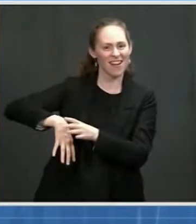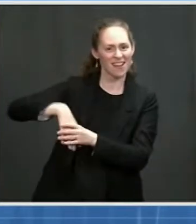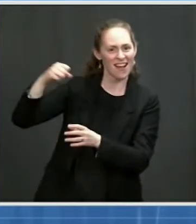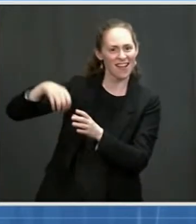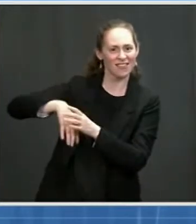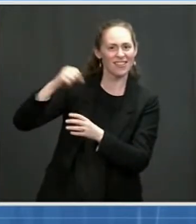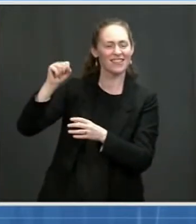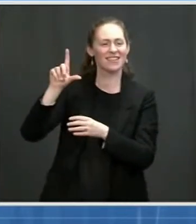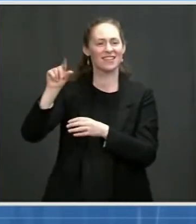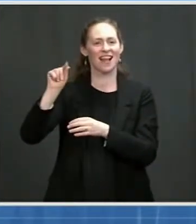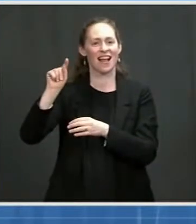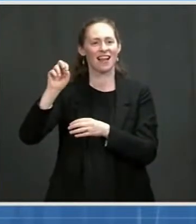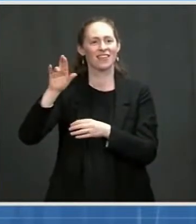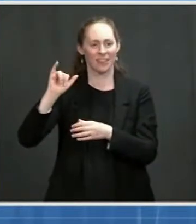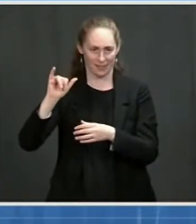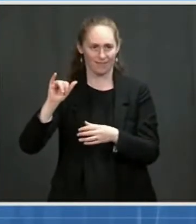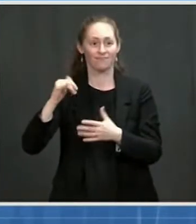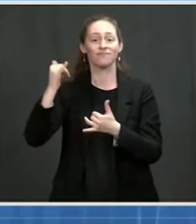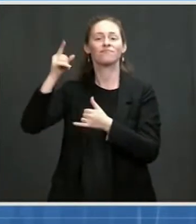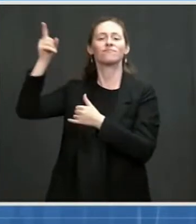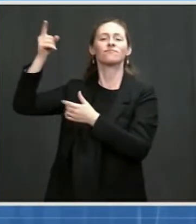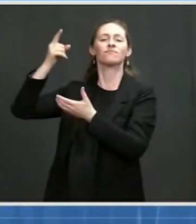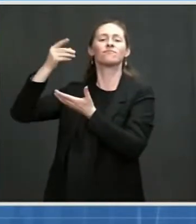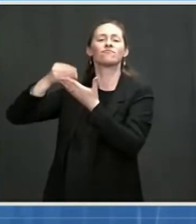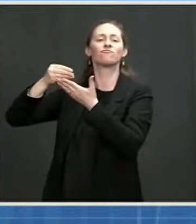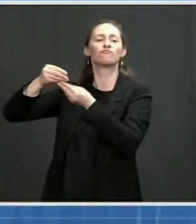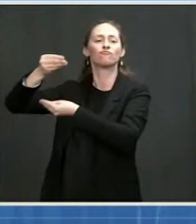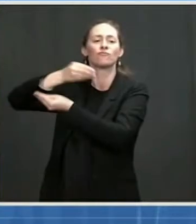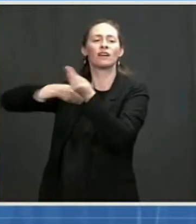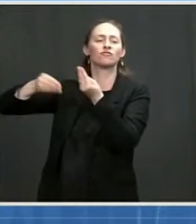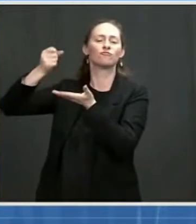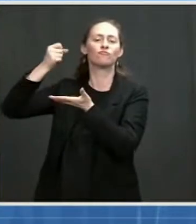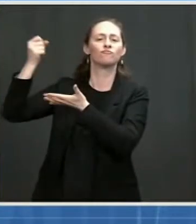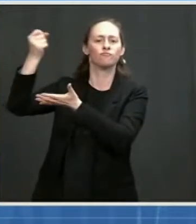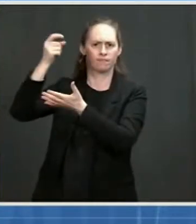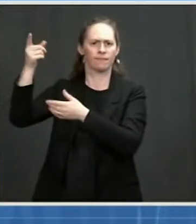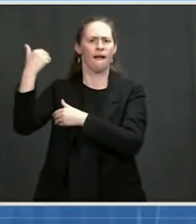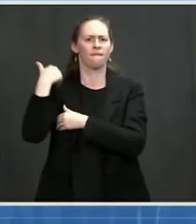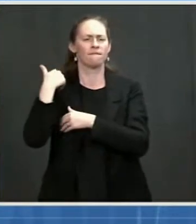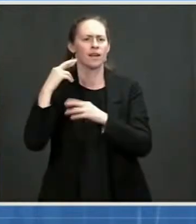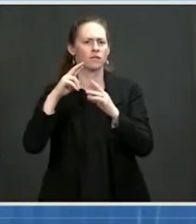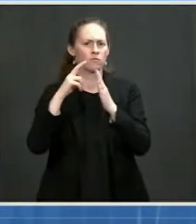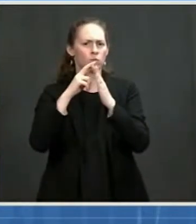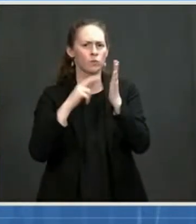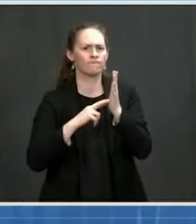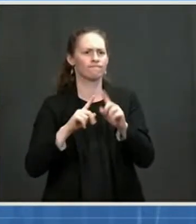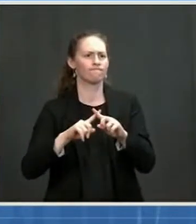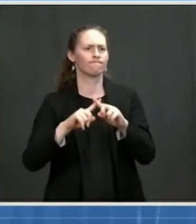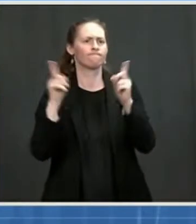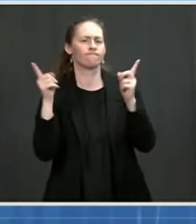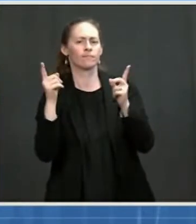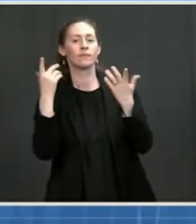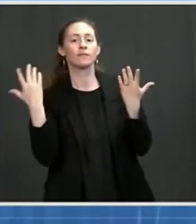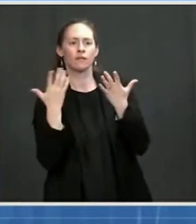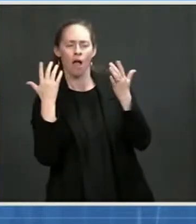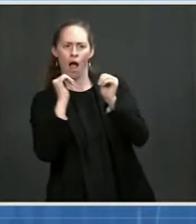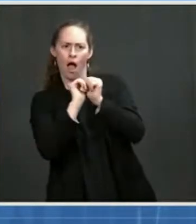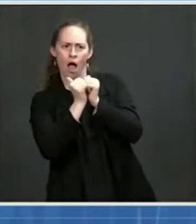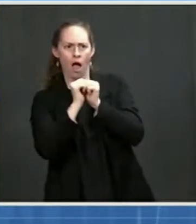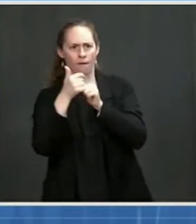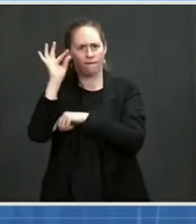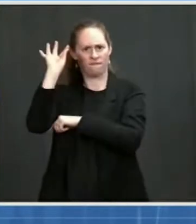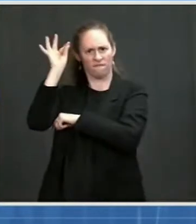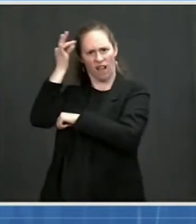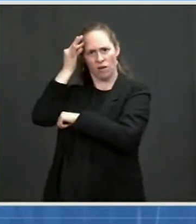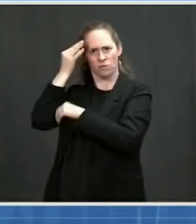Treasury Department issued new guidance on these programs, providing additional information on how federal funds in the